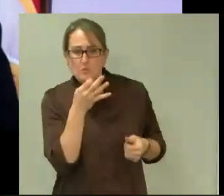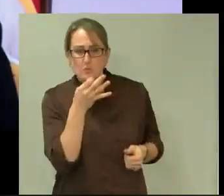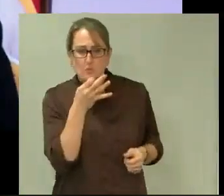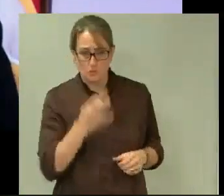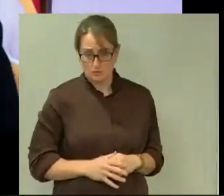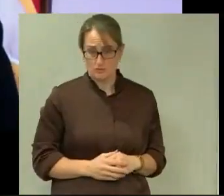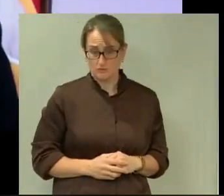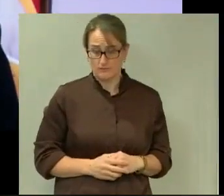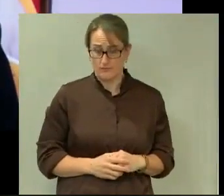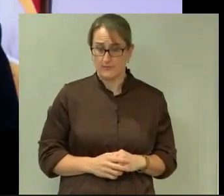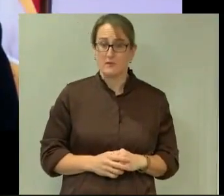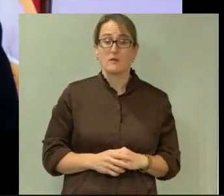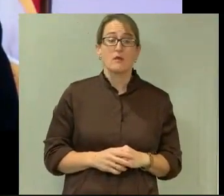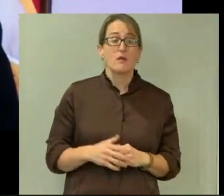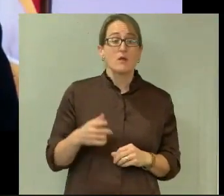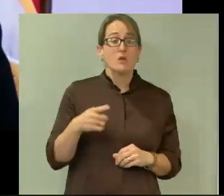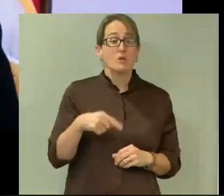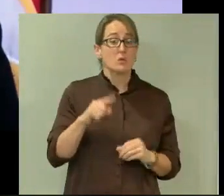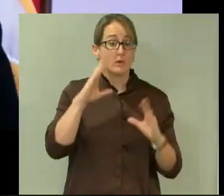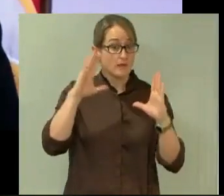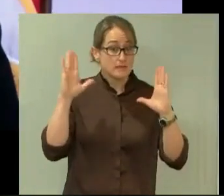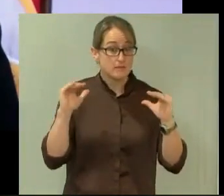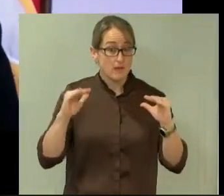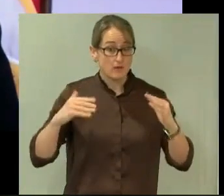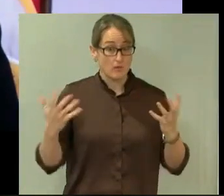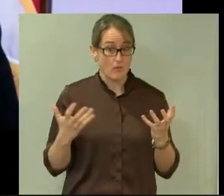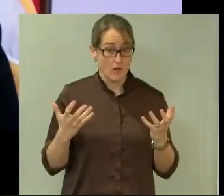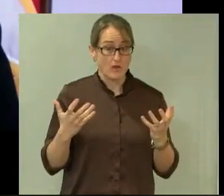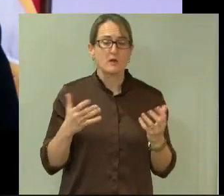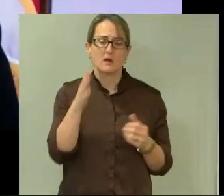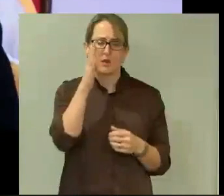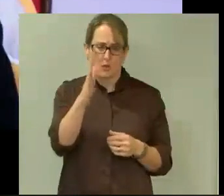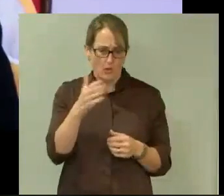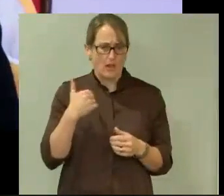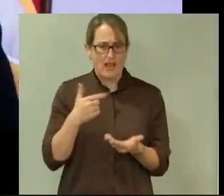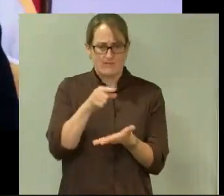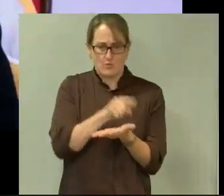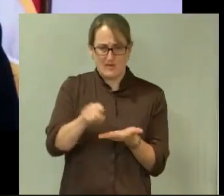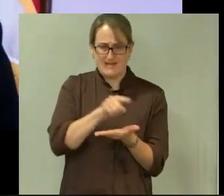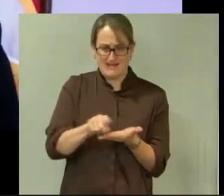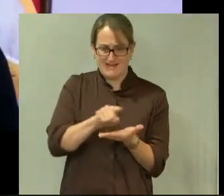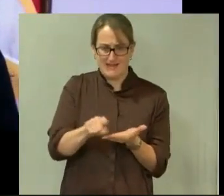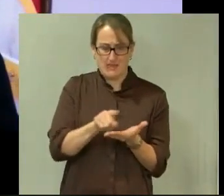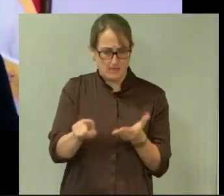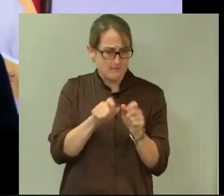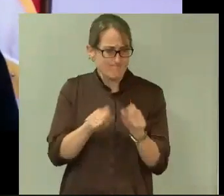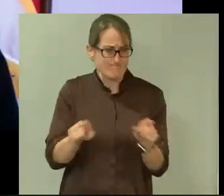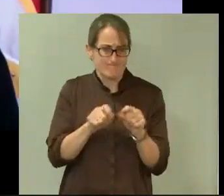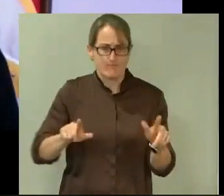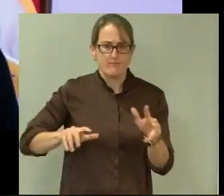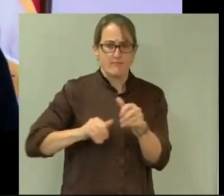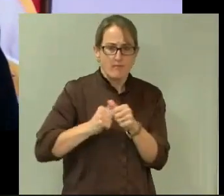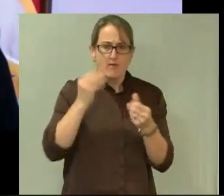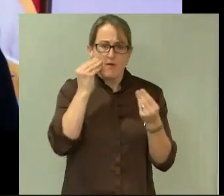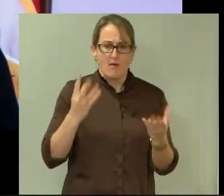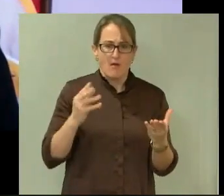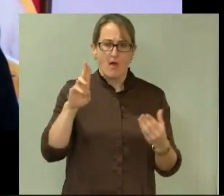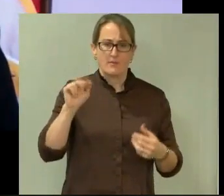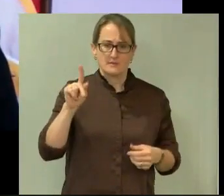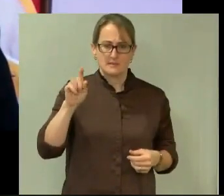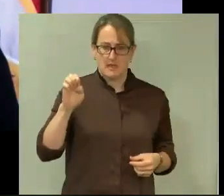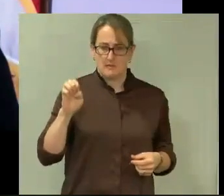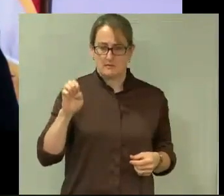expect at minimum is to get a weekly update, a snapshot of what it is that we're learning in real